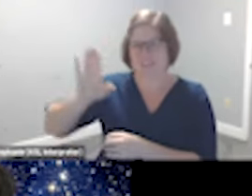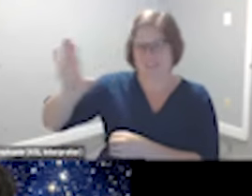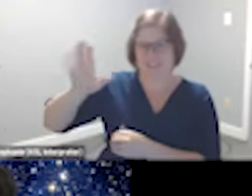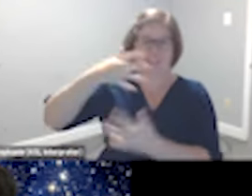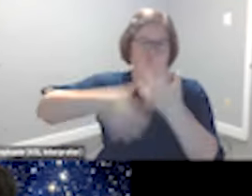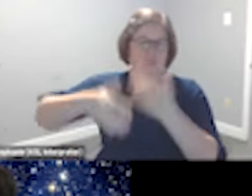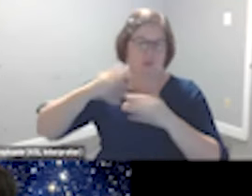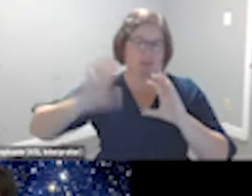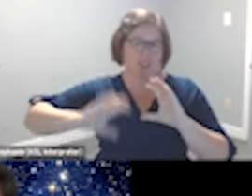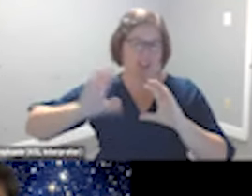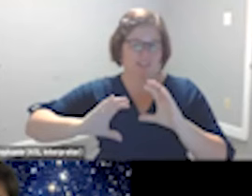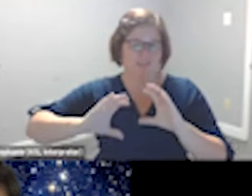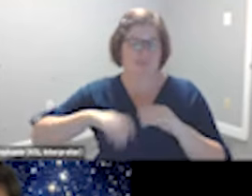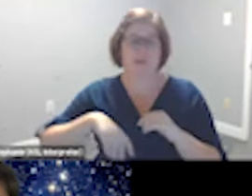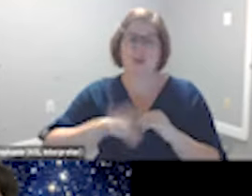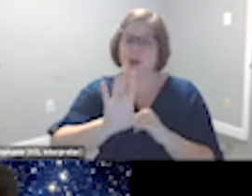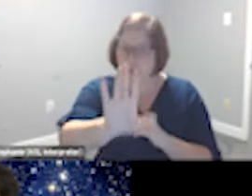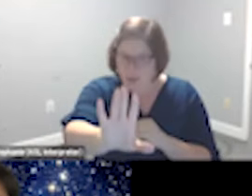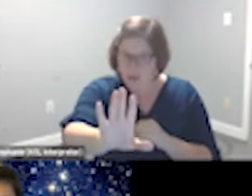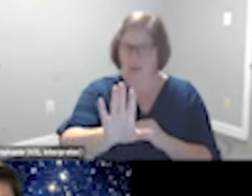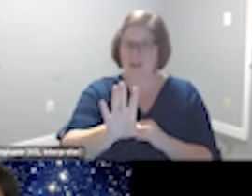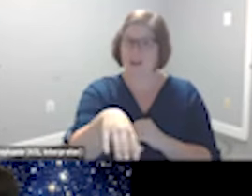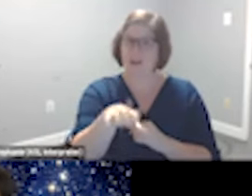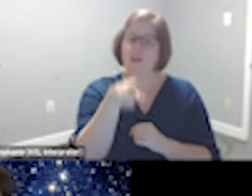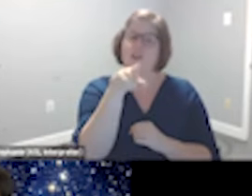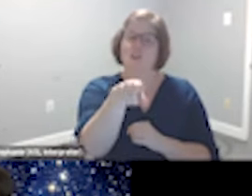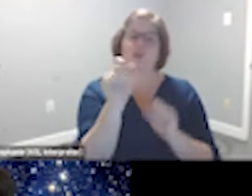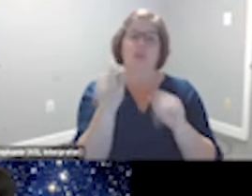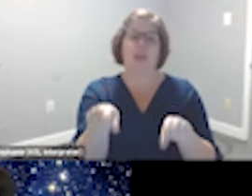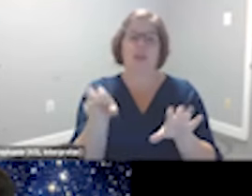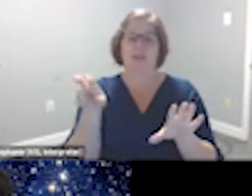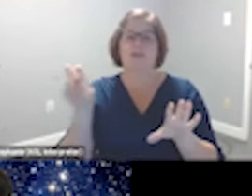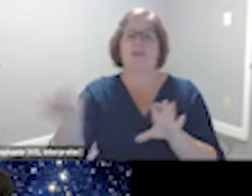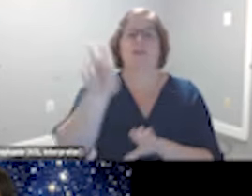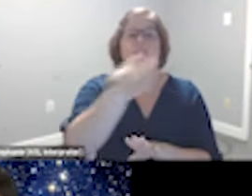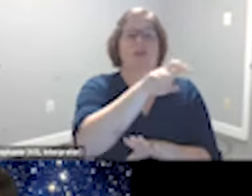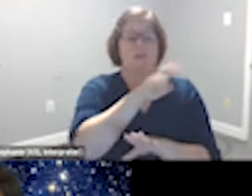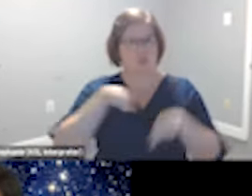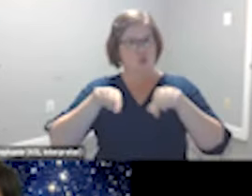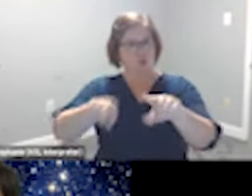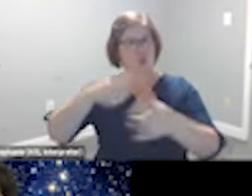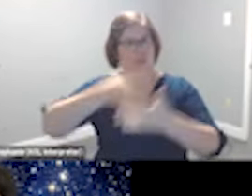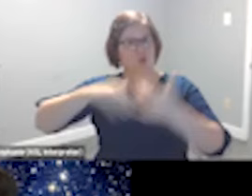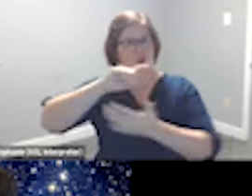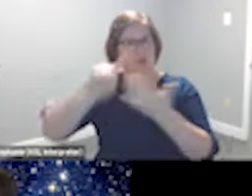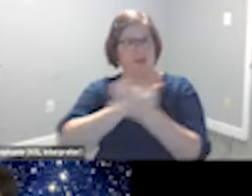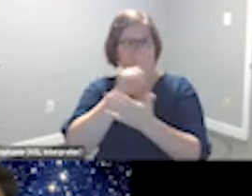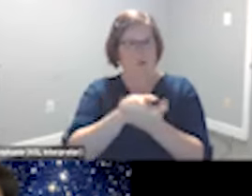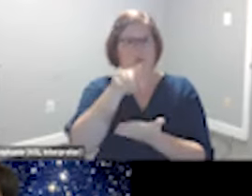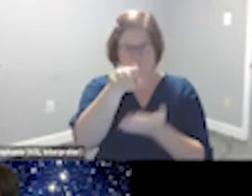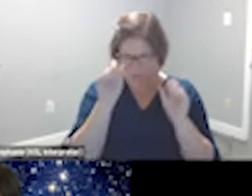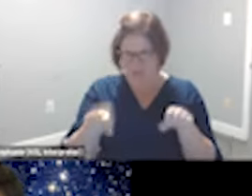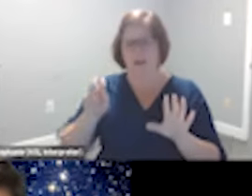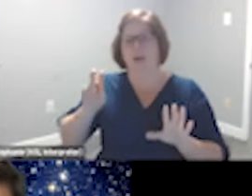chat. One thing I will mention too is that you're actually able to move between the rooms. So that's why at the end of today's conference, I will reshare